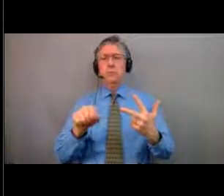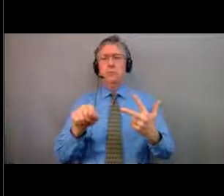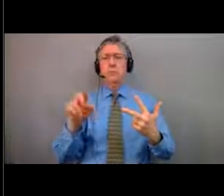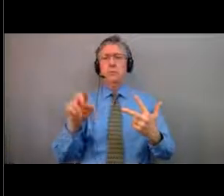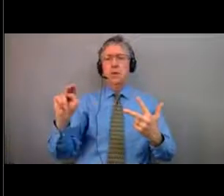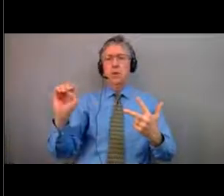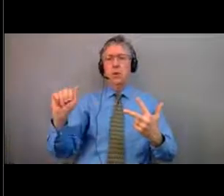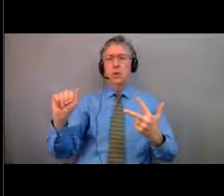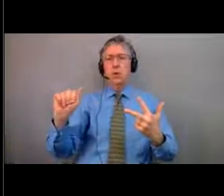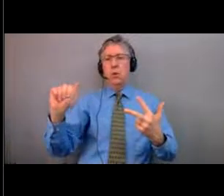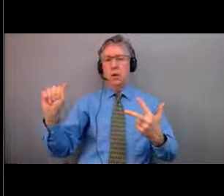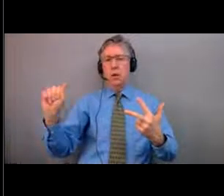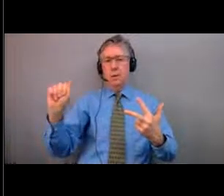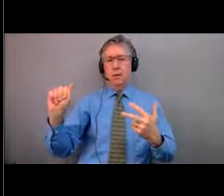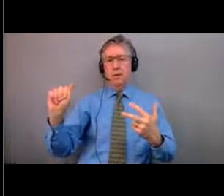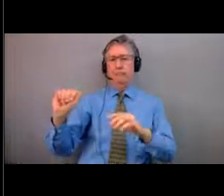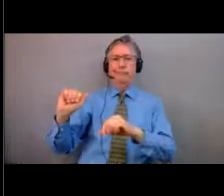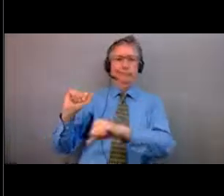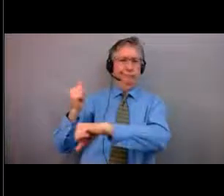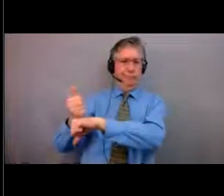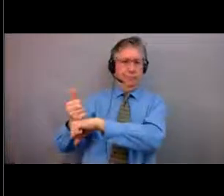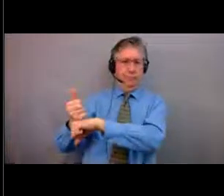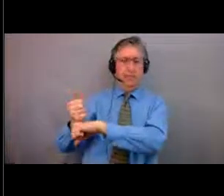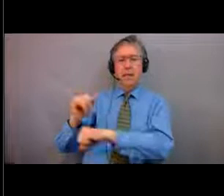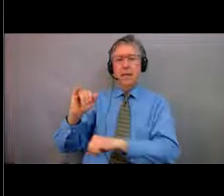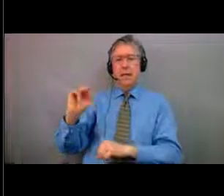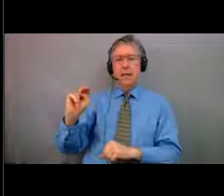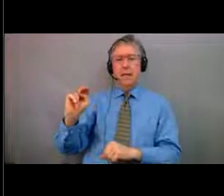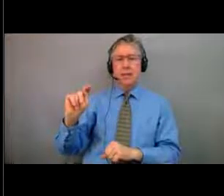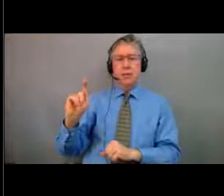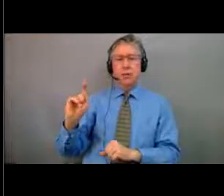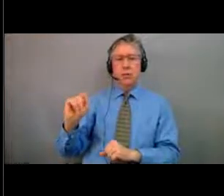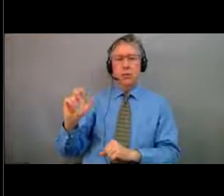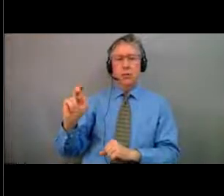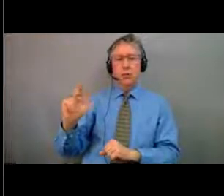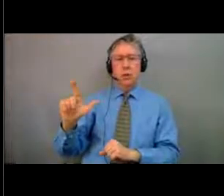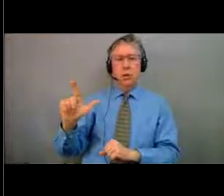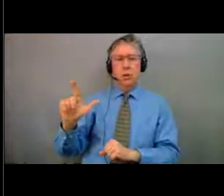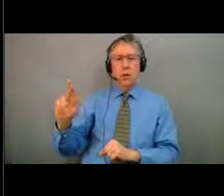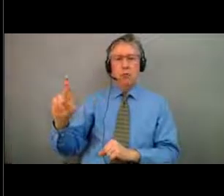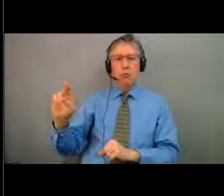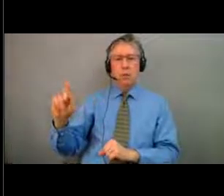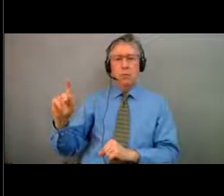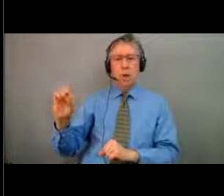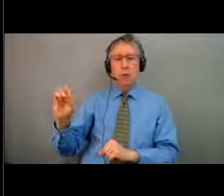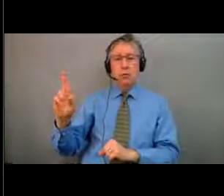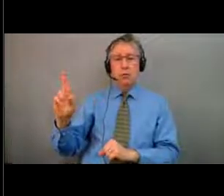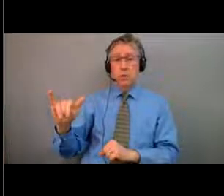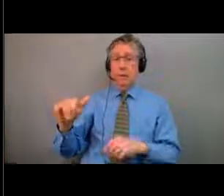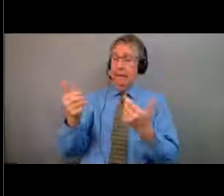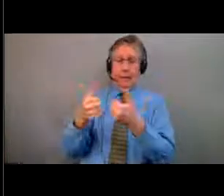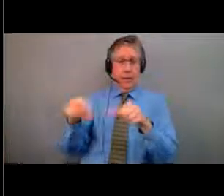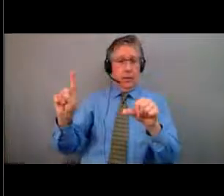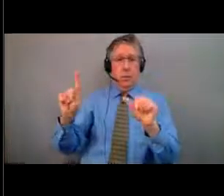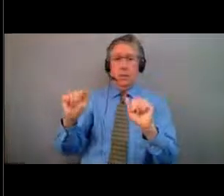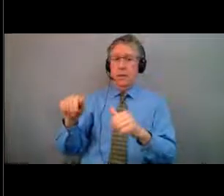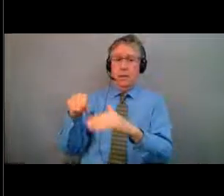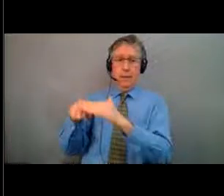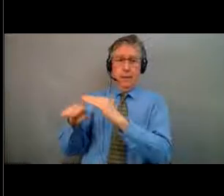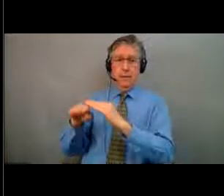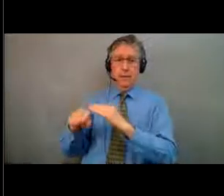institutional repository. This means that they are open and publicly available to anyone inside, outside of NOAA to